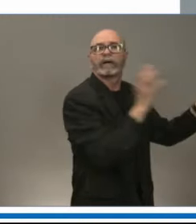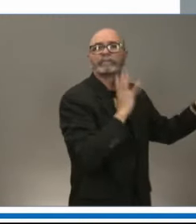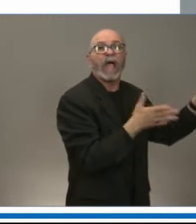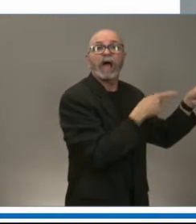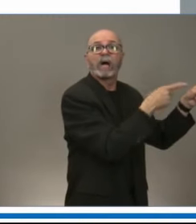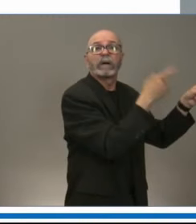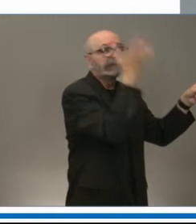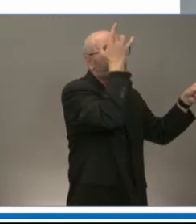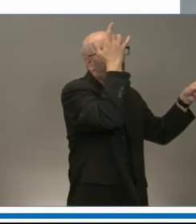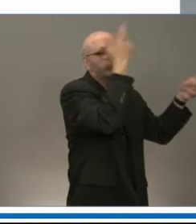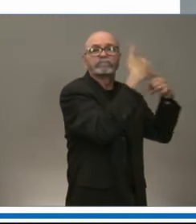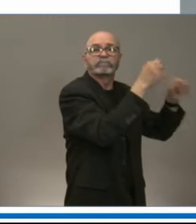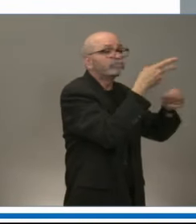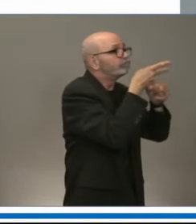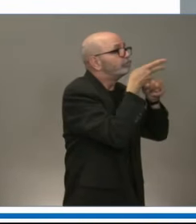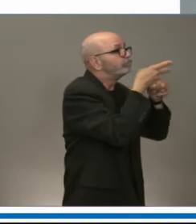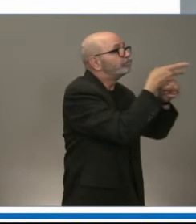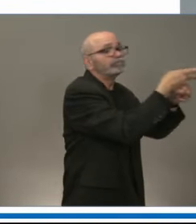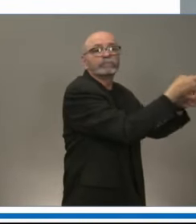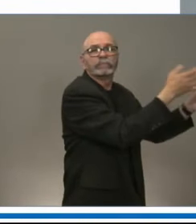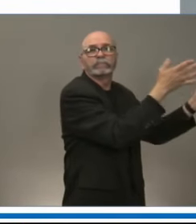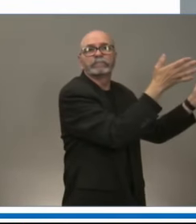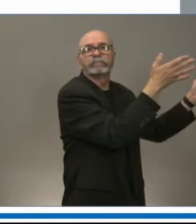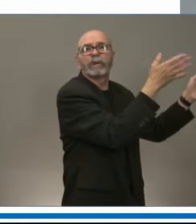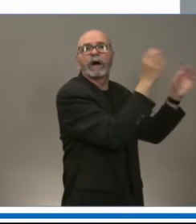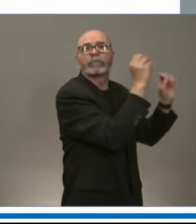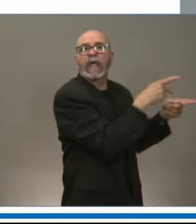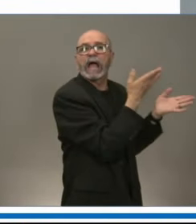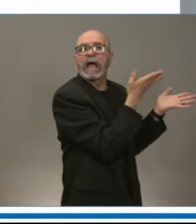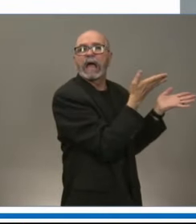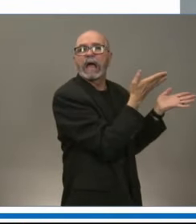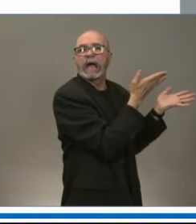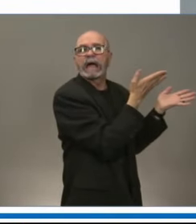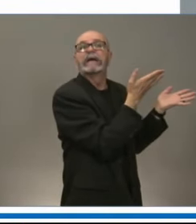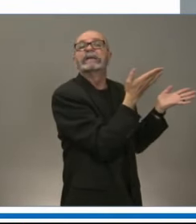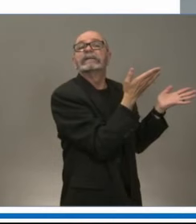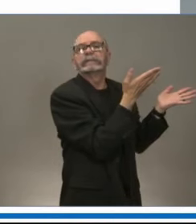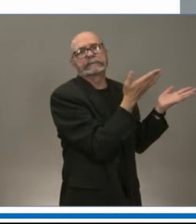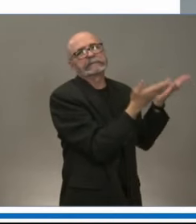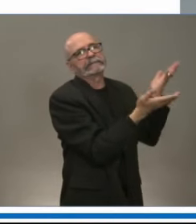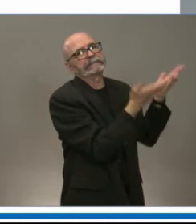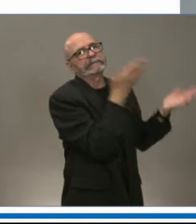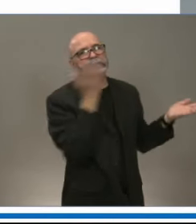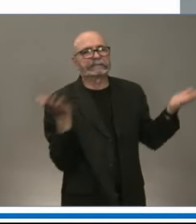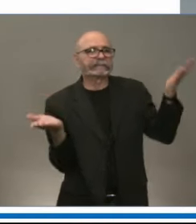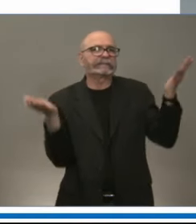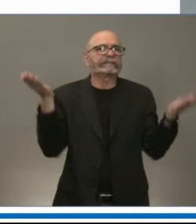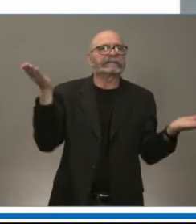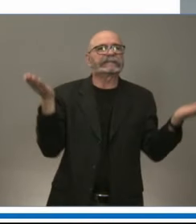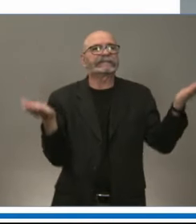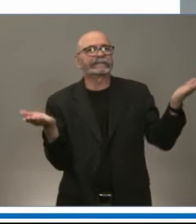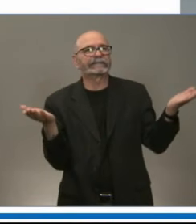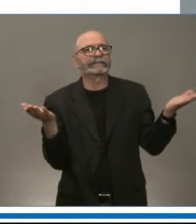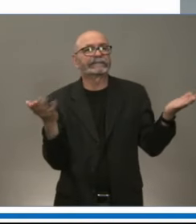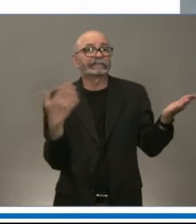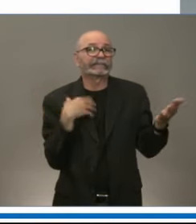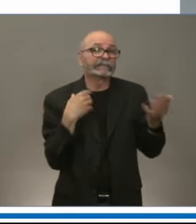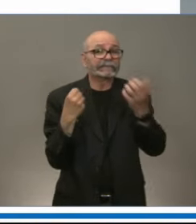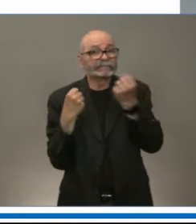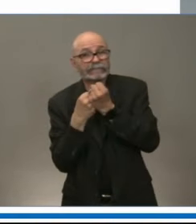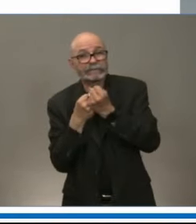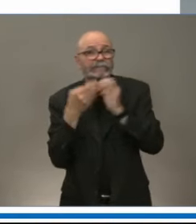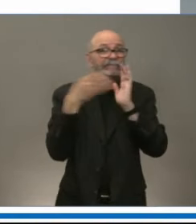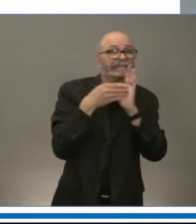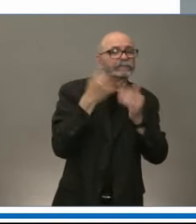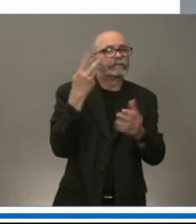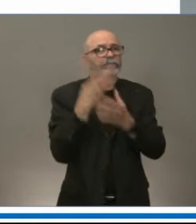cared for within the facility. And now, if their relative became sick, now we're going to have to take them to a hospital